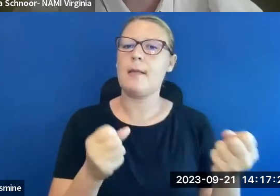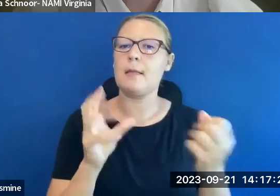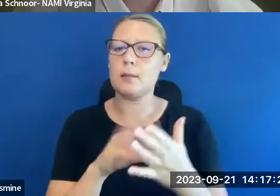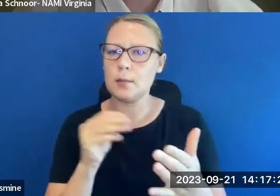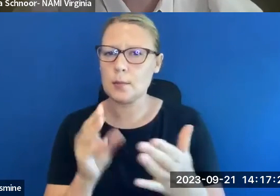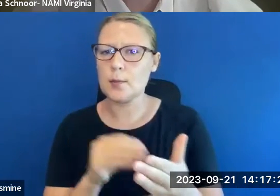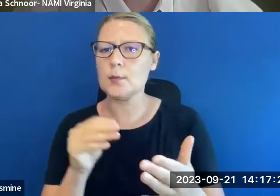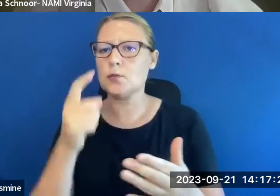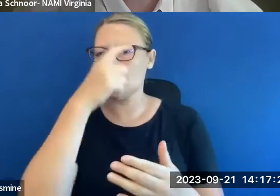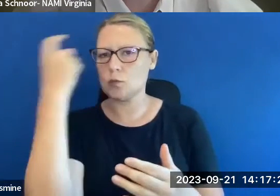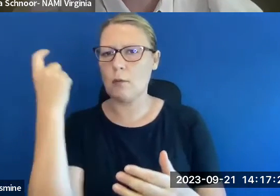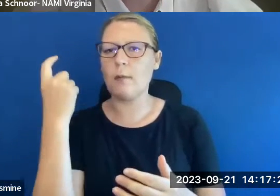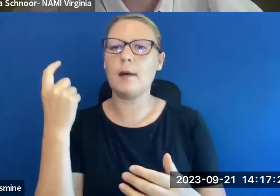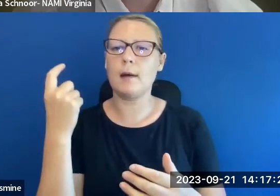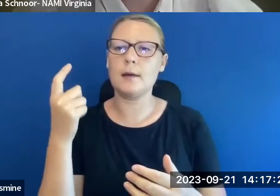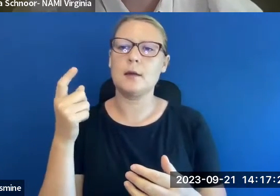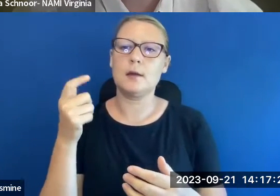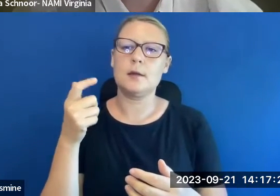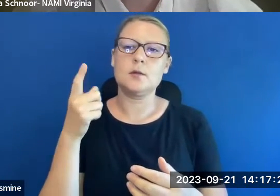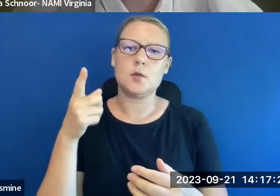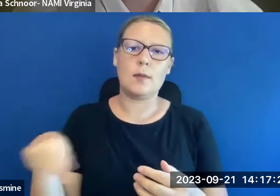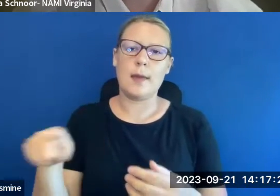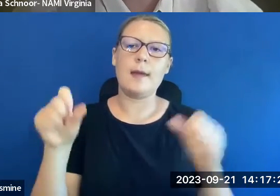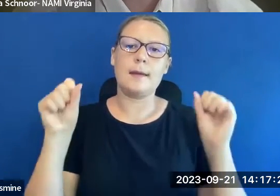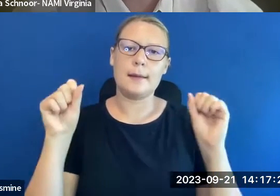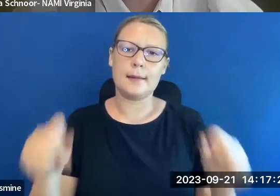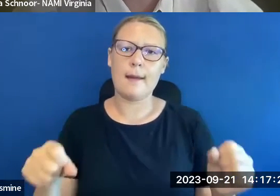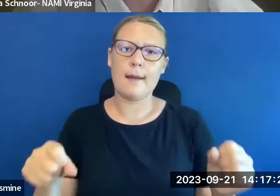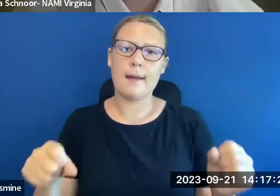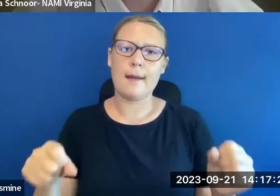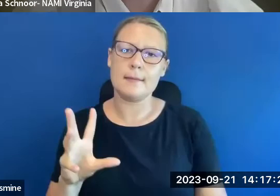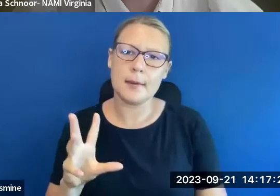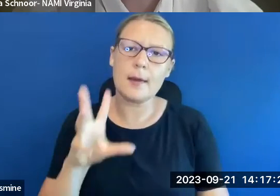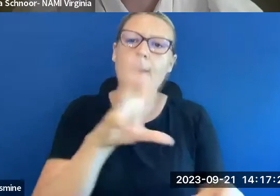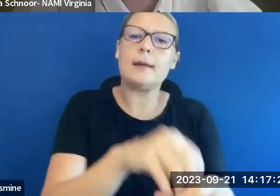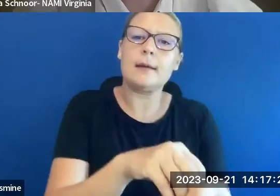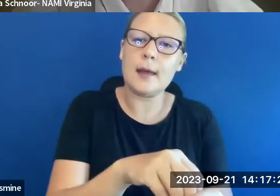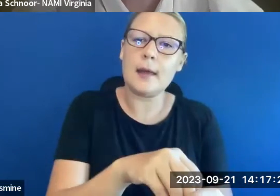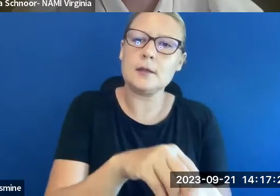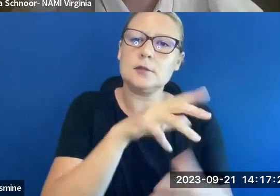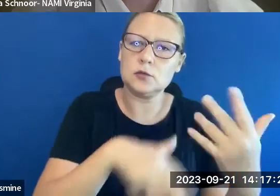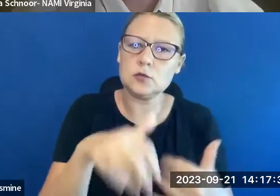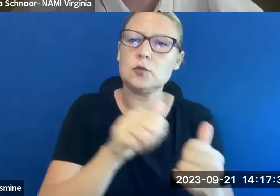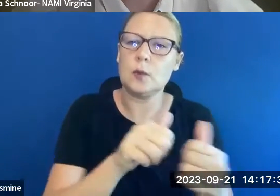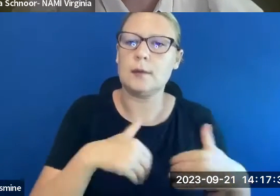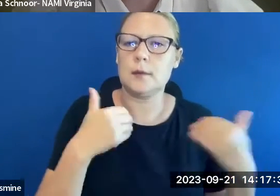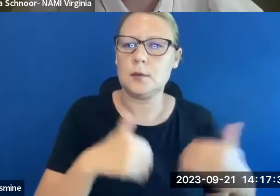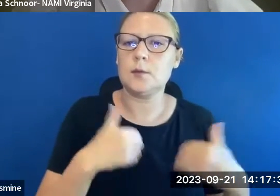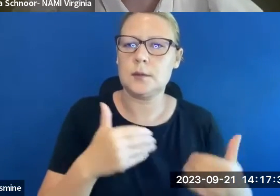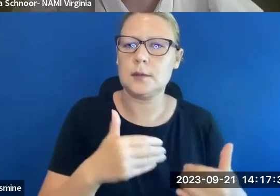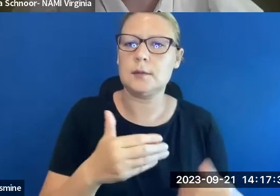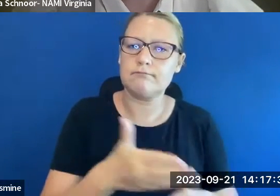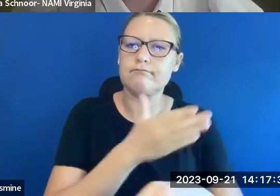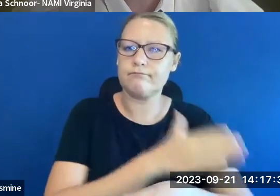can engage in a more informed way with our youth. And that would be the one thing I would add to